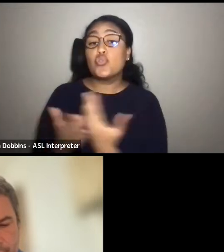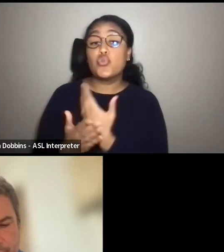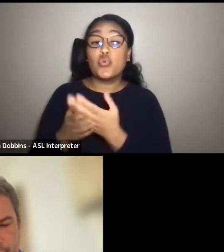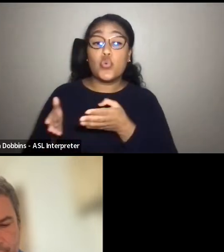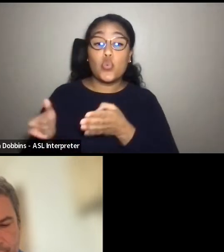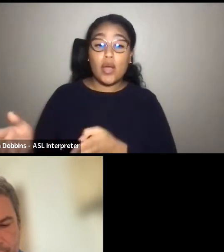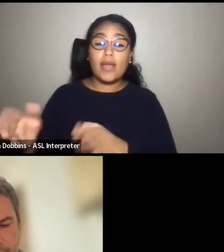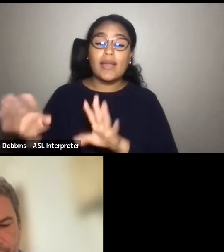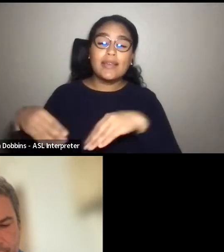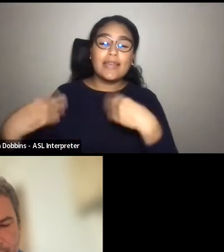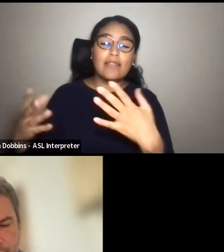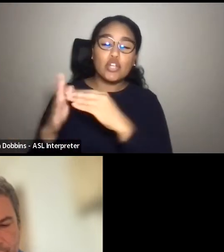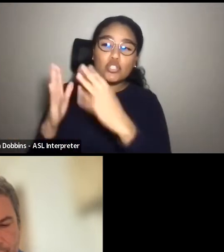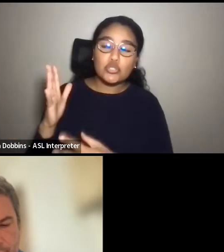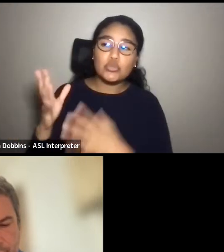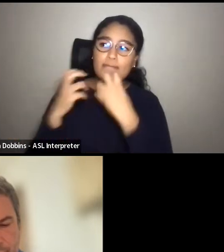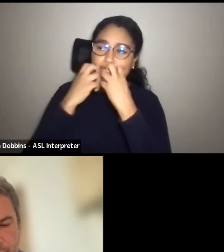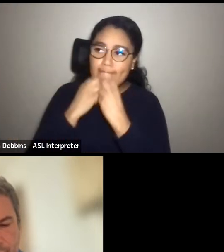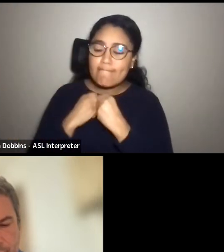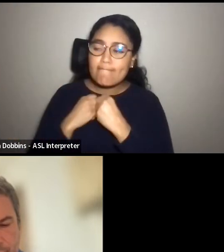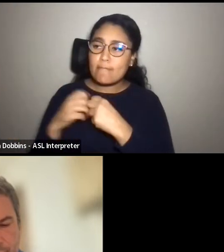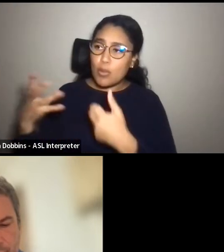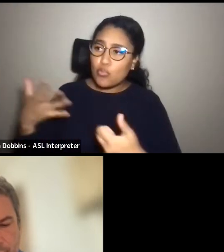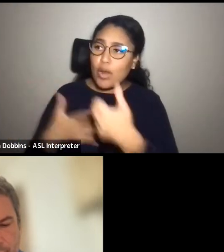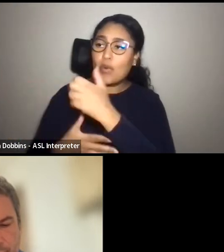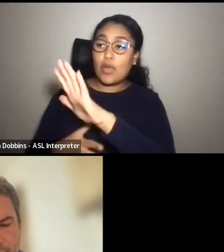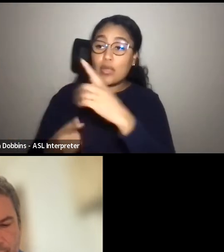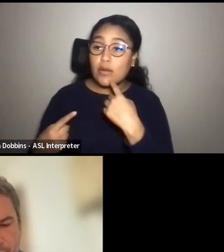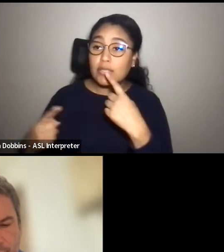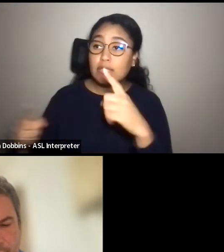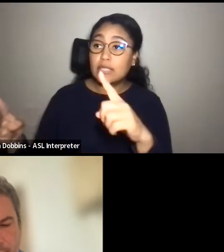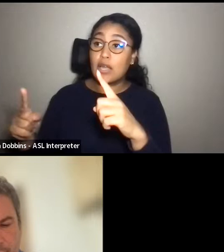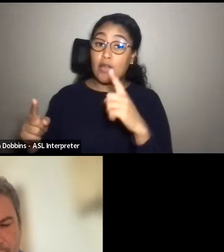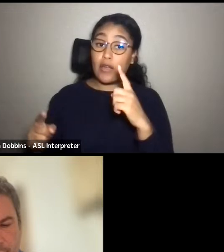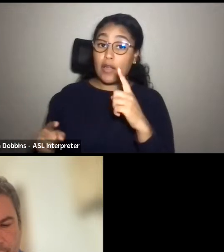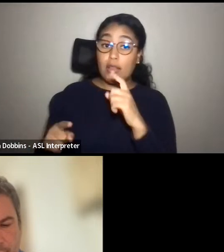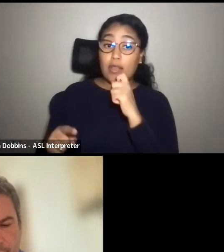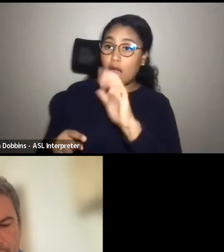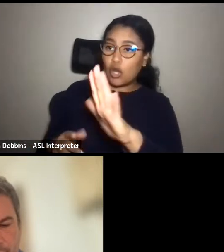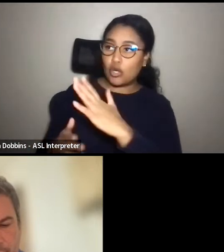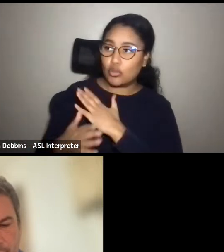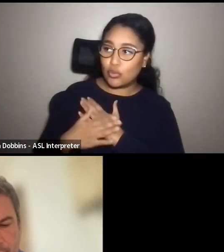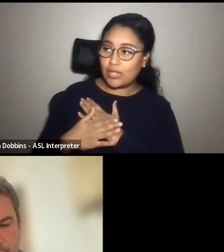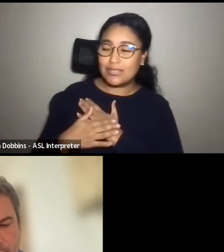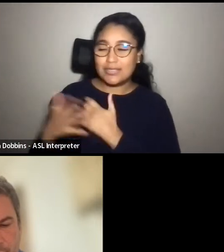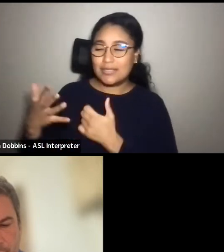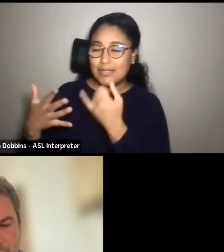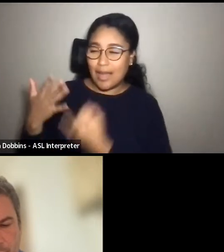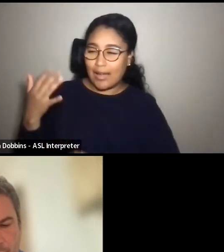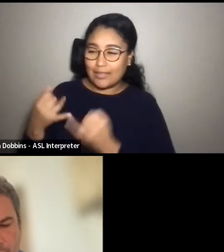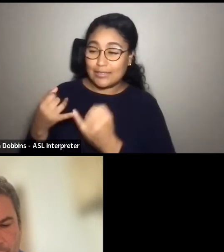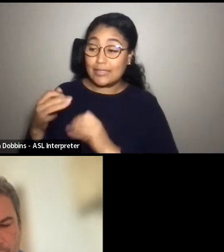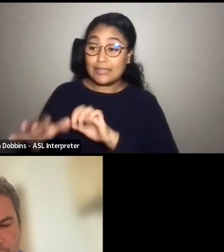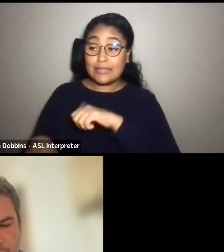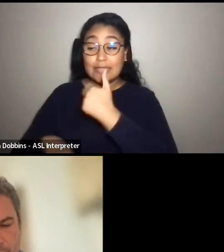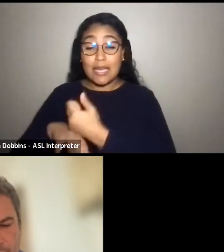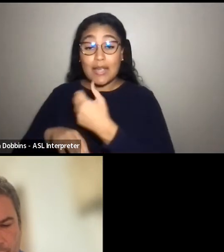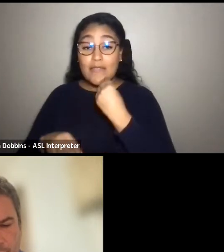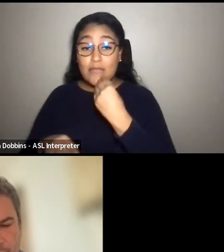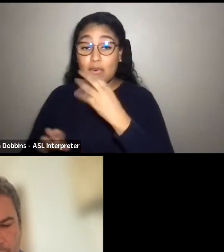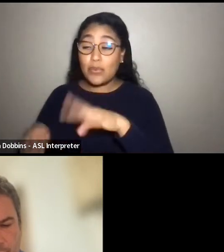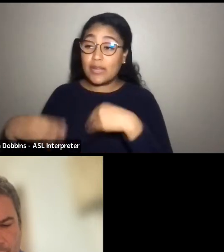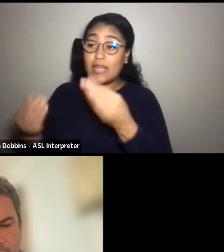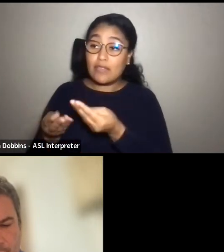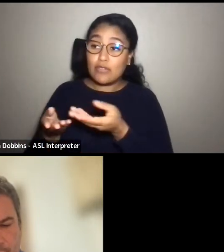her students feel valued, prioritizing their success over her own rest, bringing food and setting up a buffet to foster a